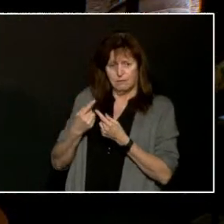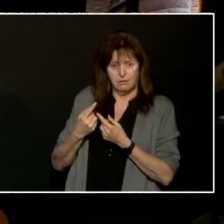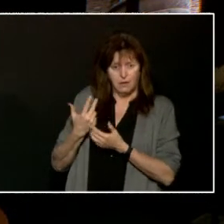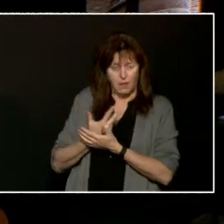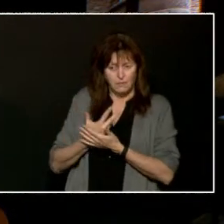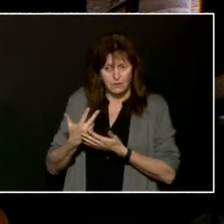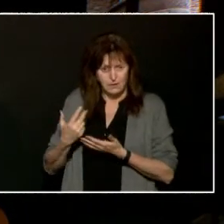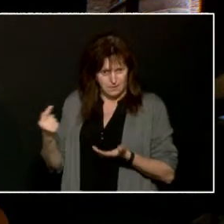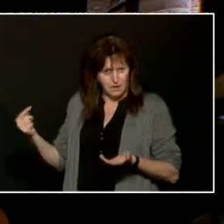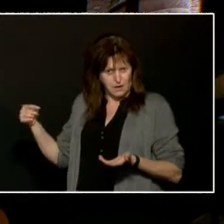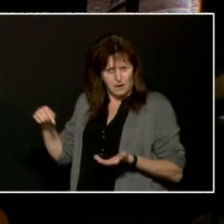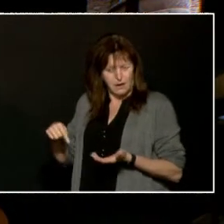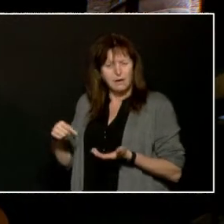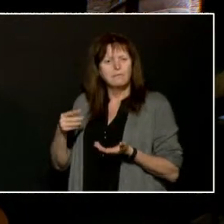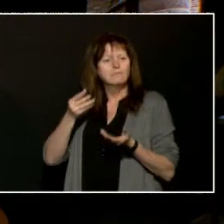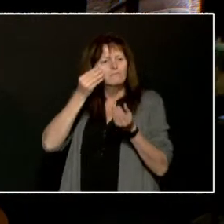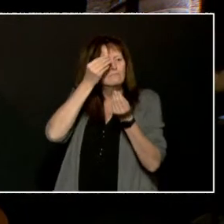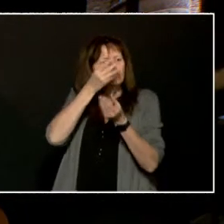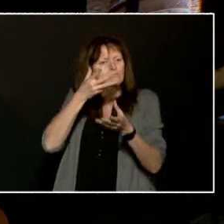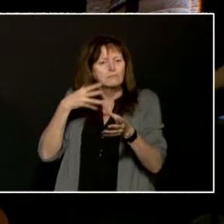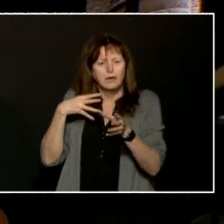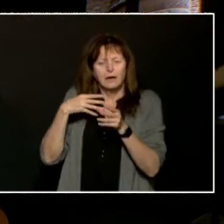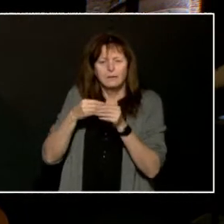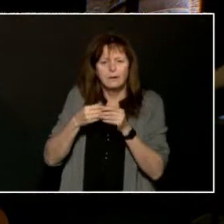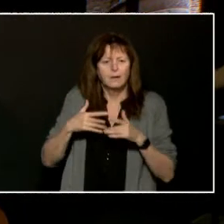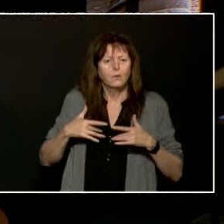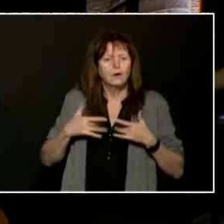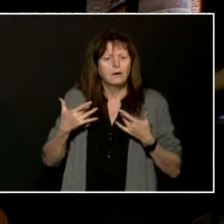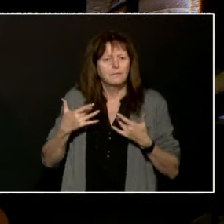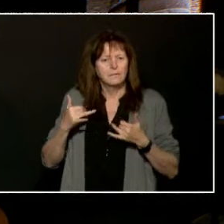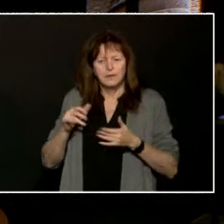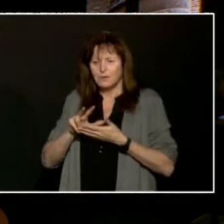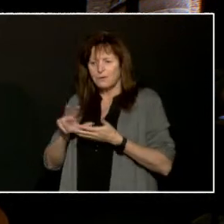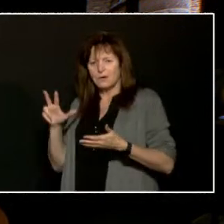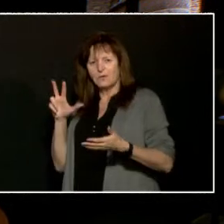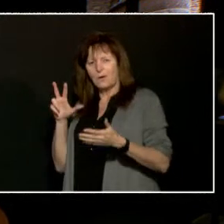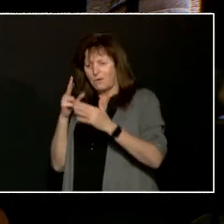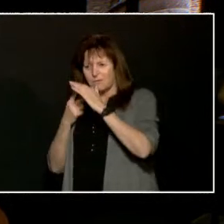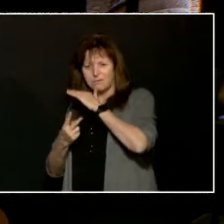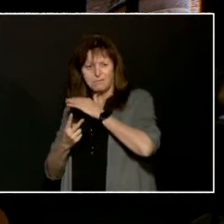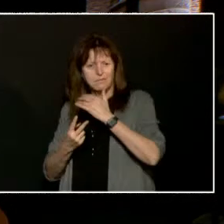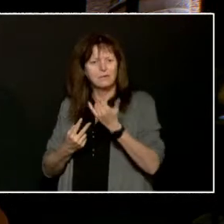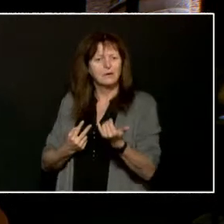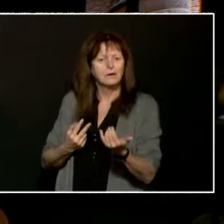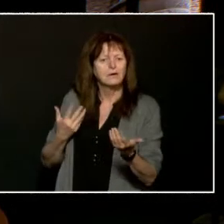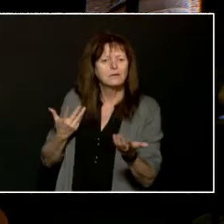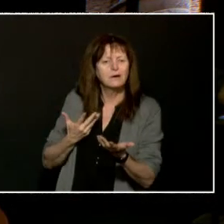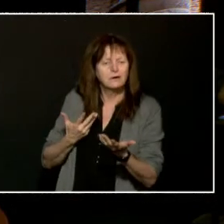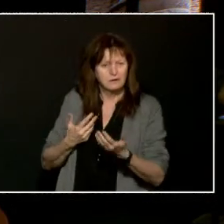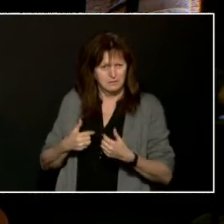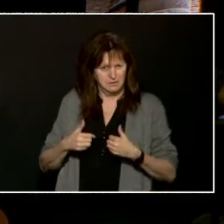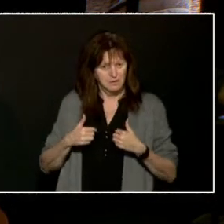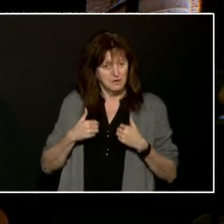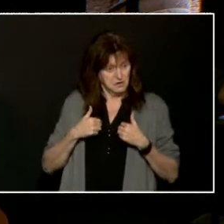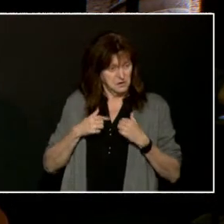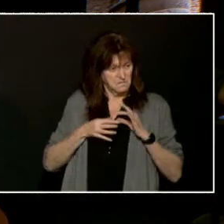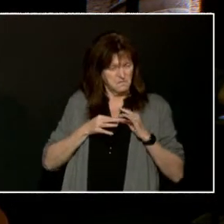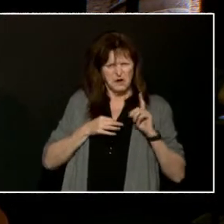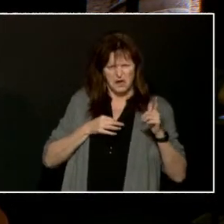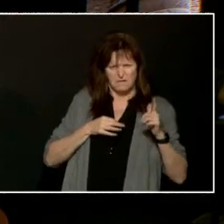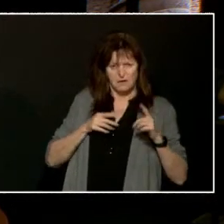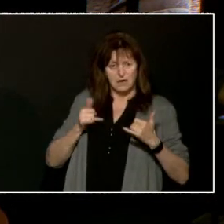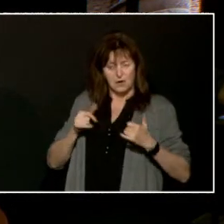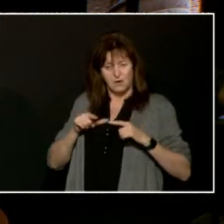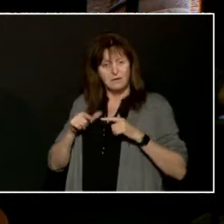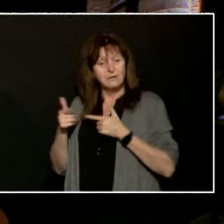give us an update on the modeling and the data. So I'll have some comments to make afterwards. So over to you, Dr. Brown, for your update. So thank you for joining us today. Great.